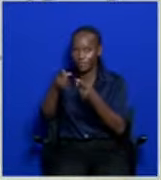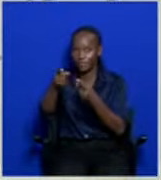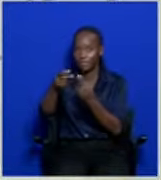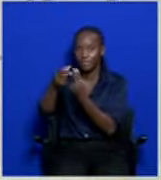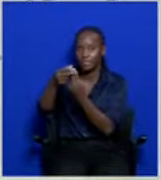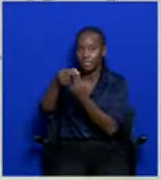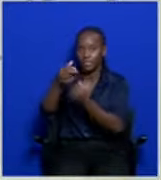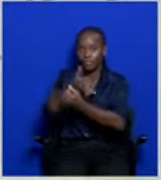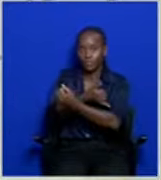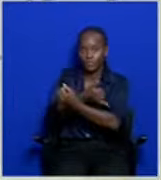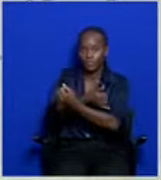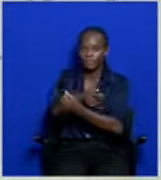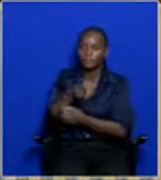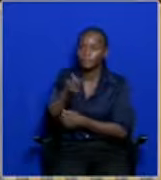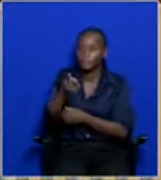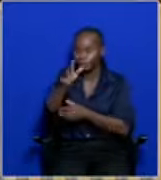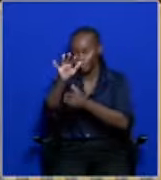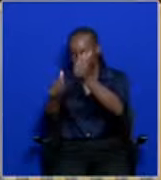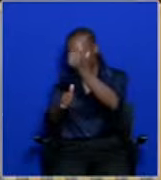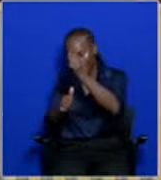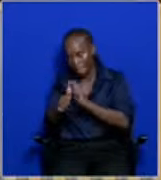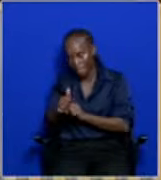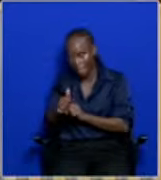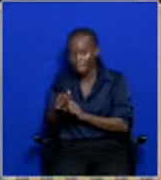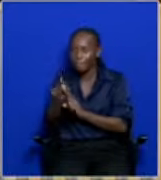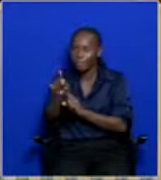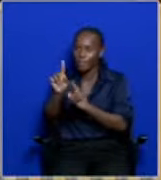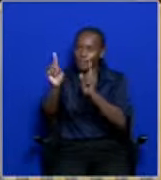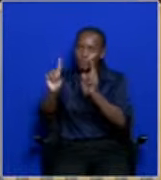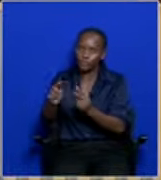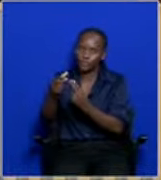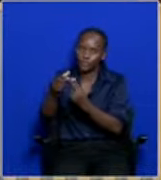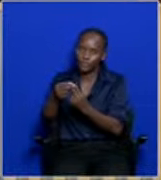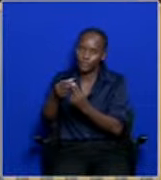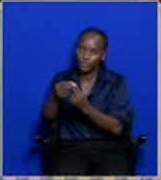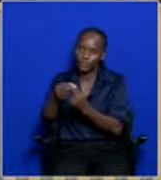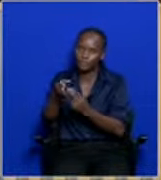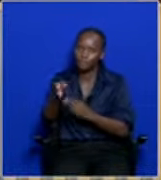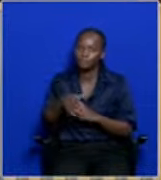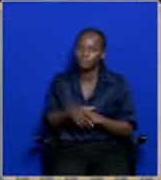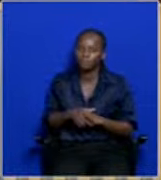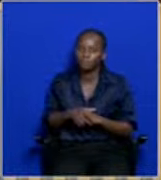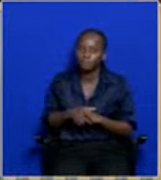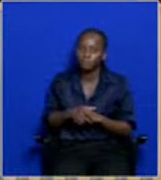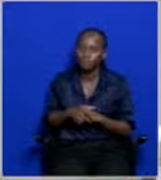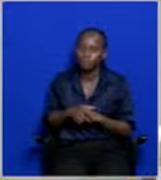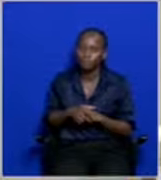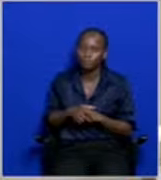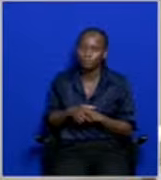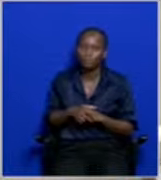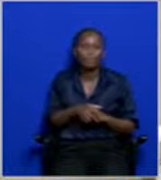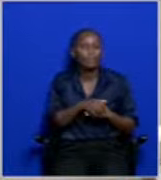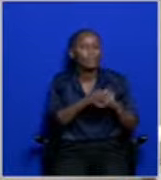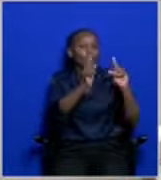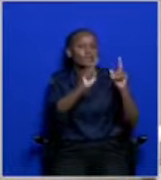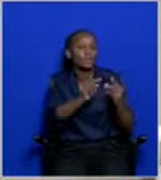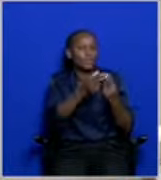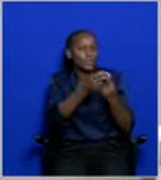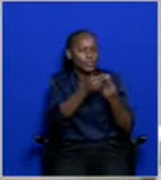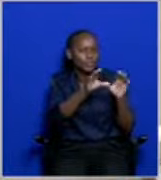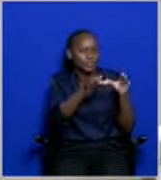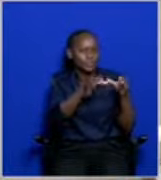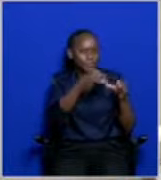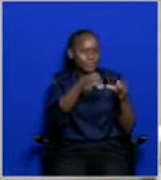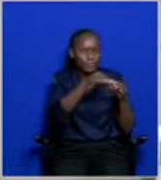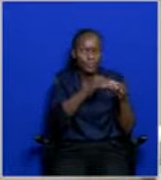in that specialized unit. The specialized unit that you say is overseen by